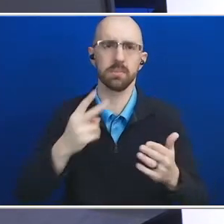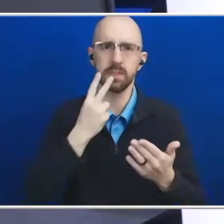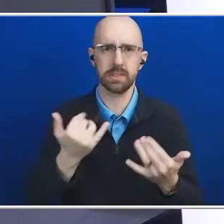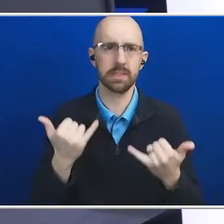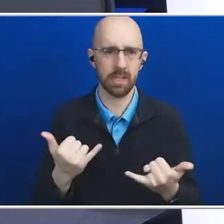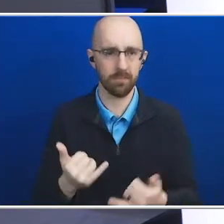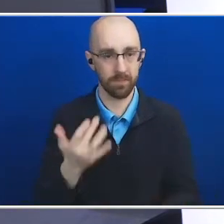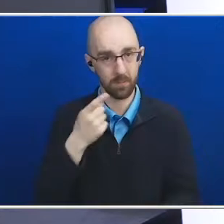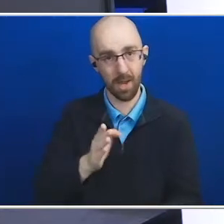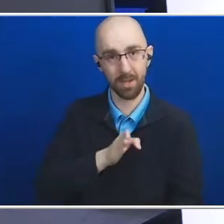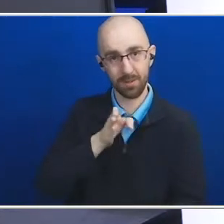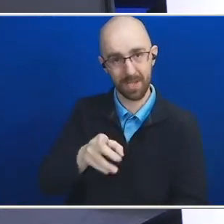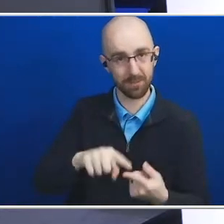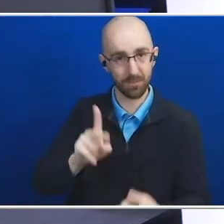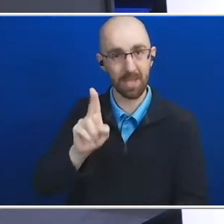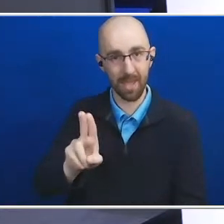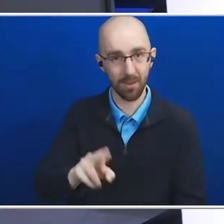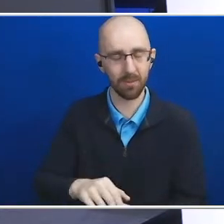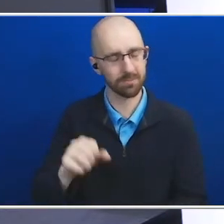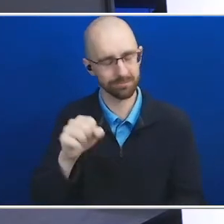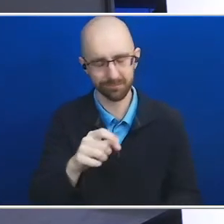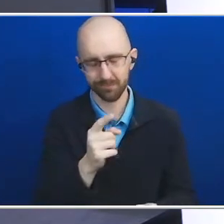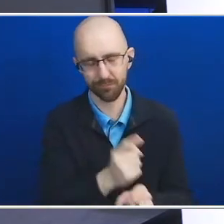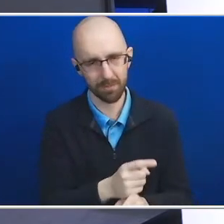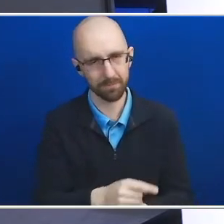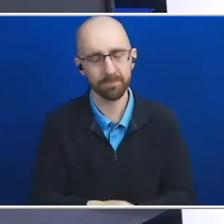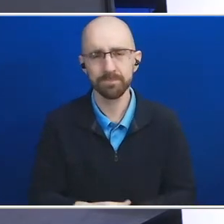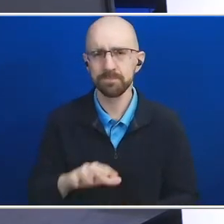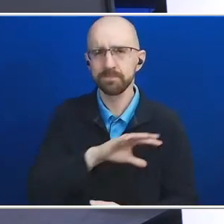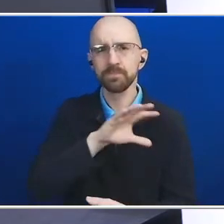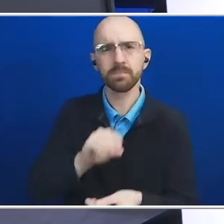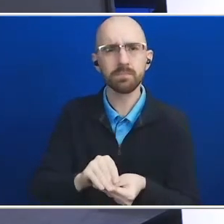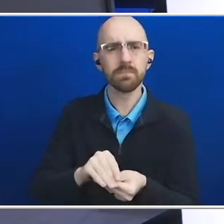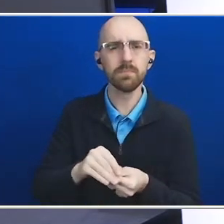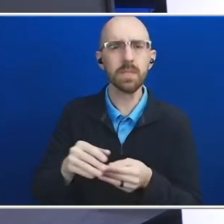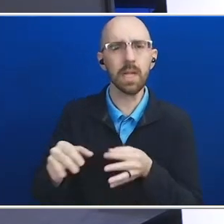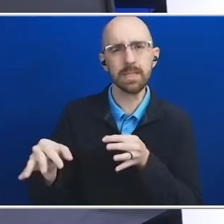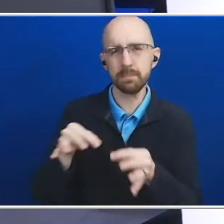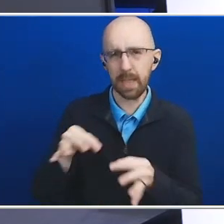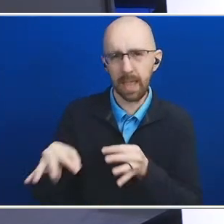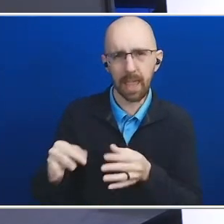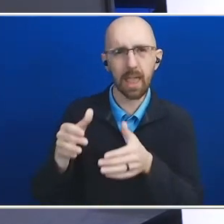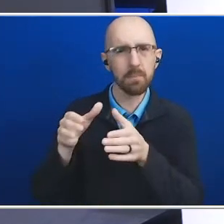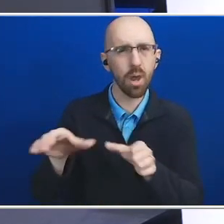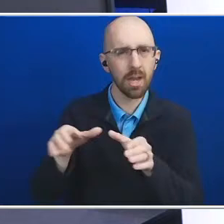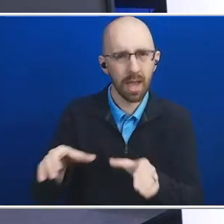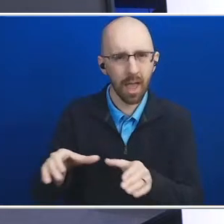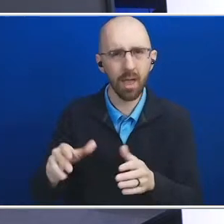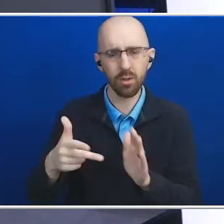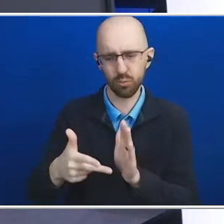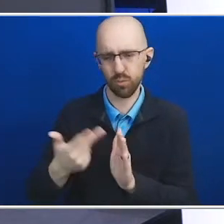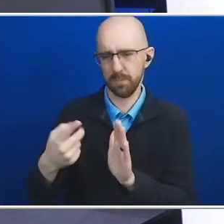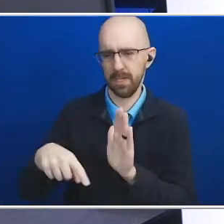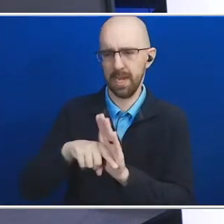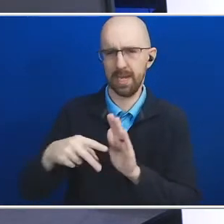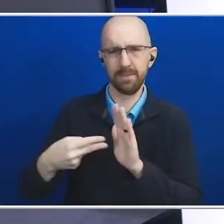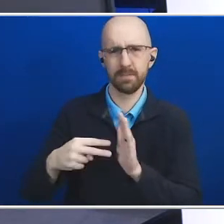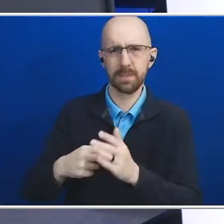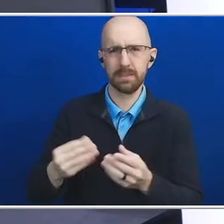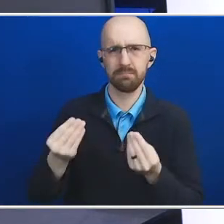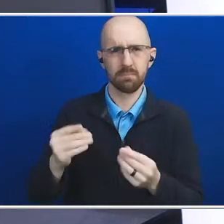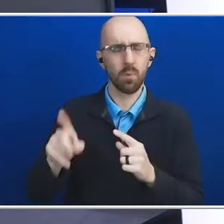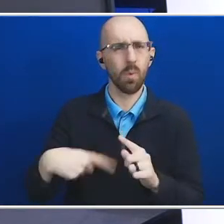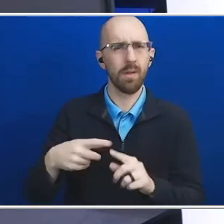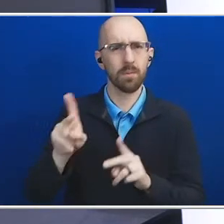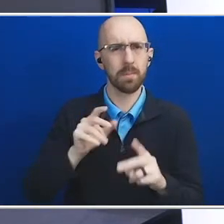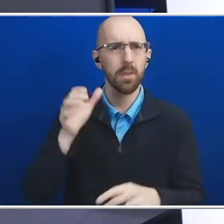So just overall, just kind of explain it, if you can break it down basically, just what triple negative breast cancer is when people hear that specific